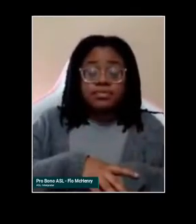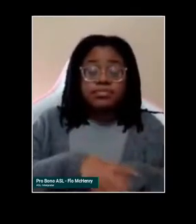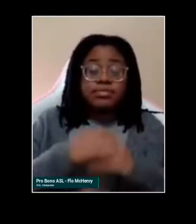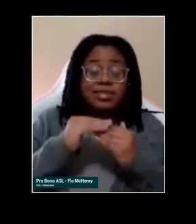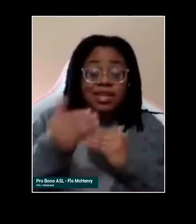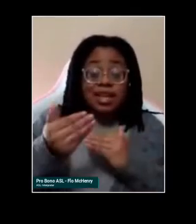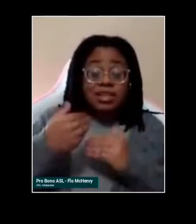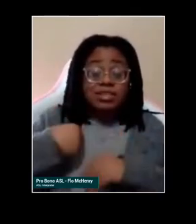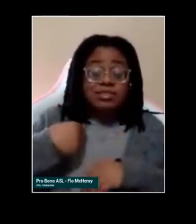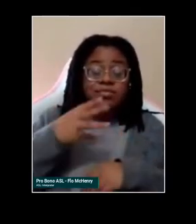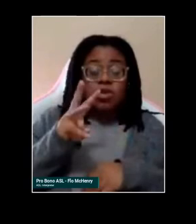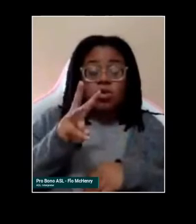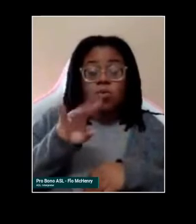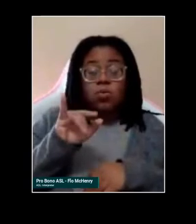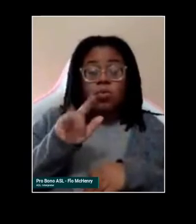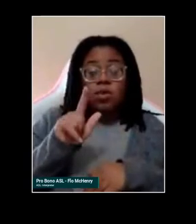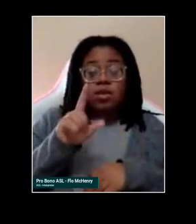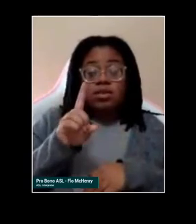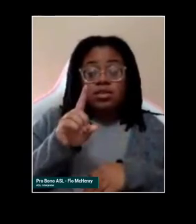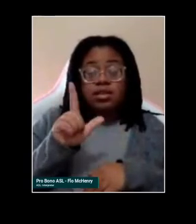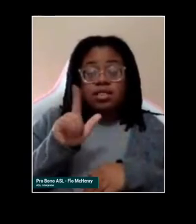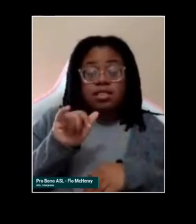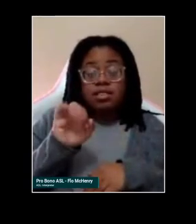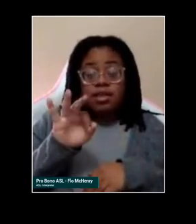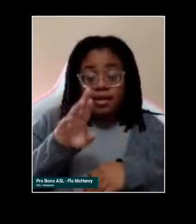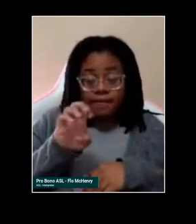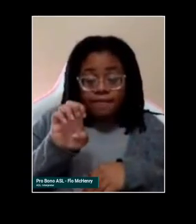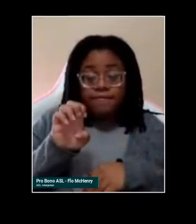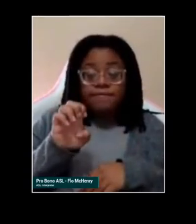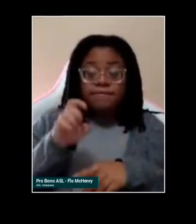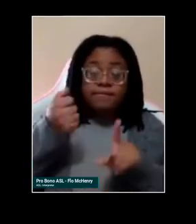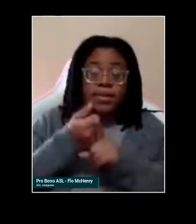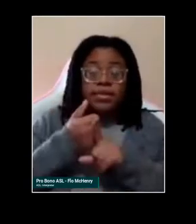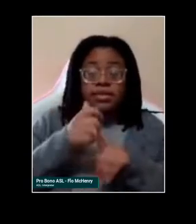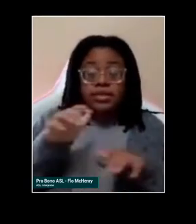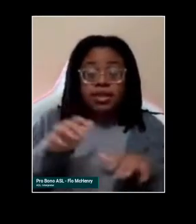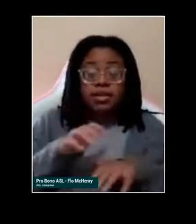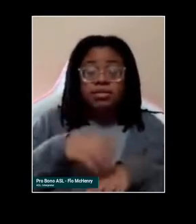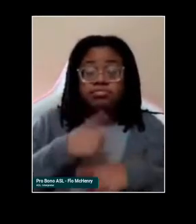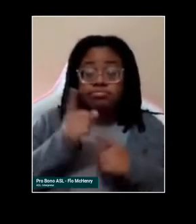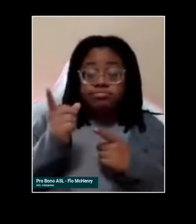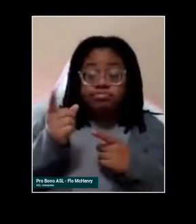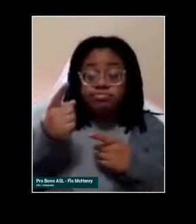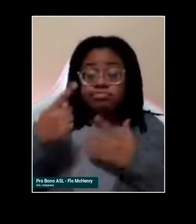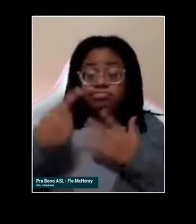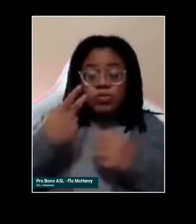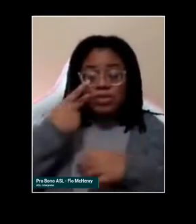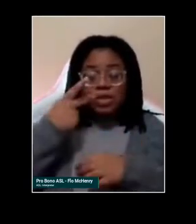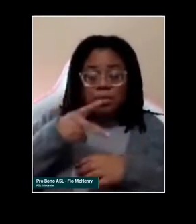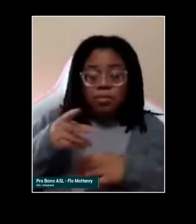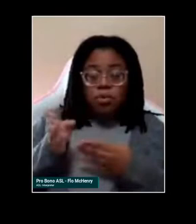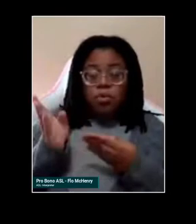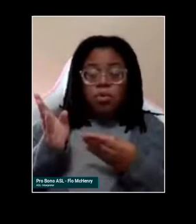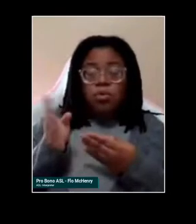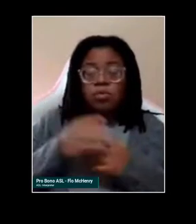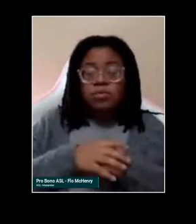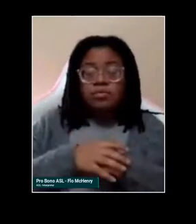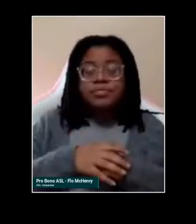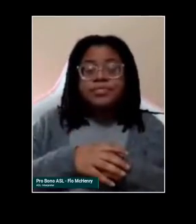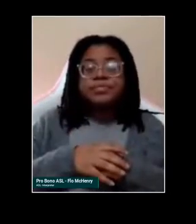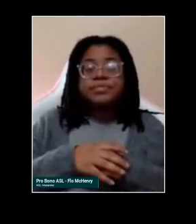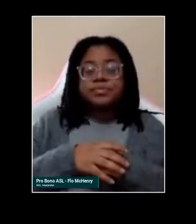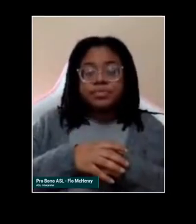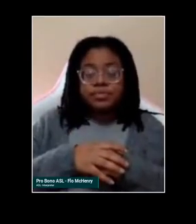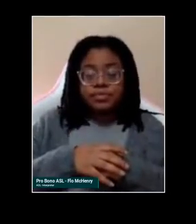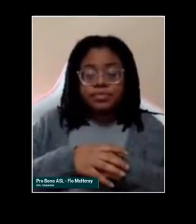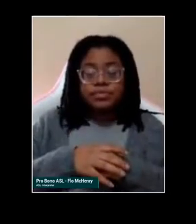is wildlife-based activities. These are generally hunting, fishing, wildlife viewing, or wildlife photography. Wildlife-based